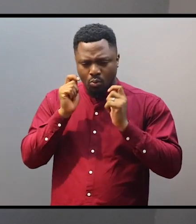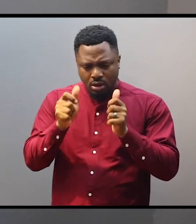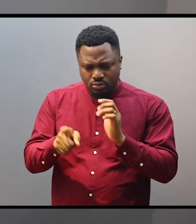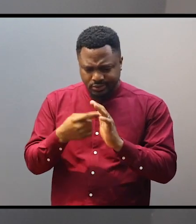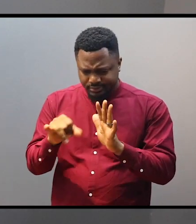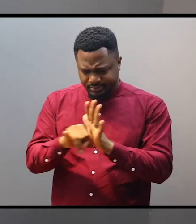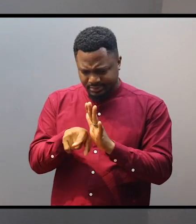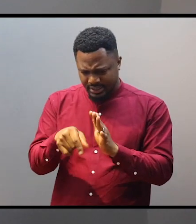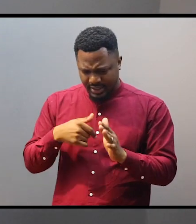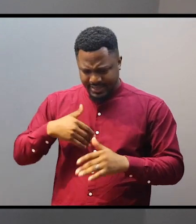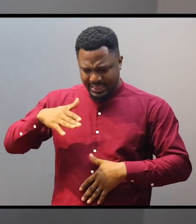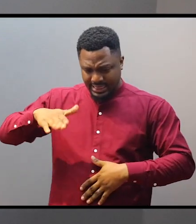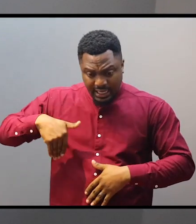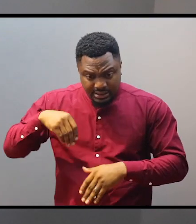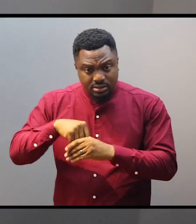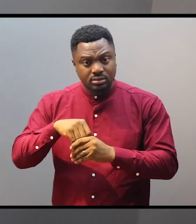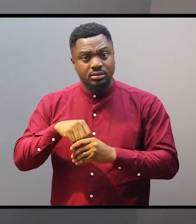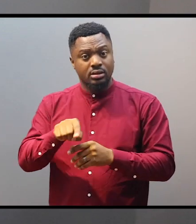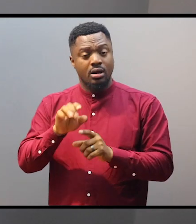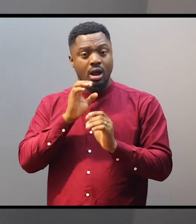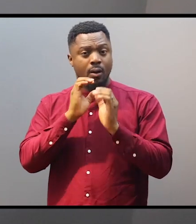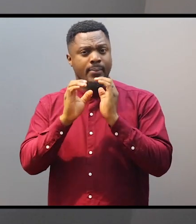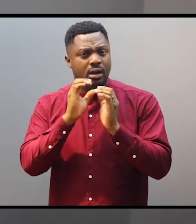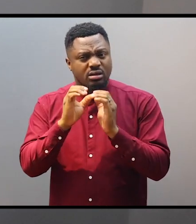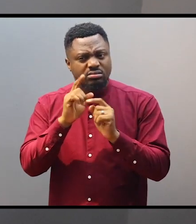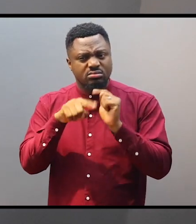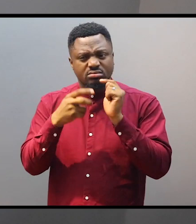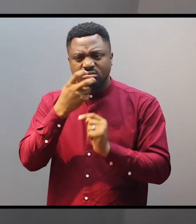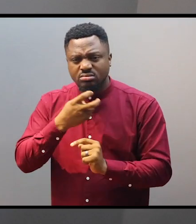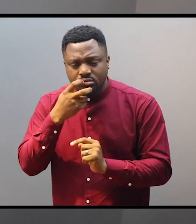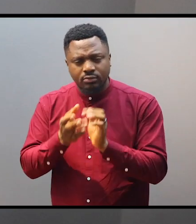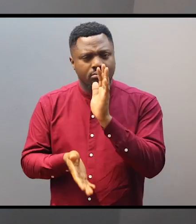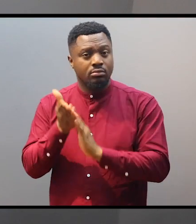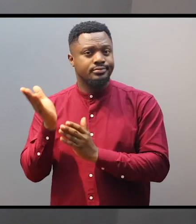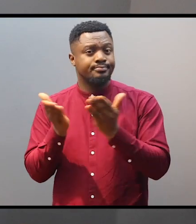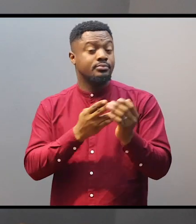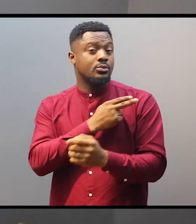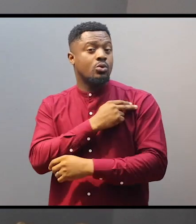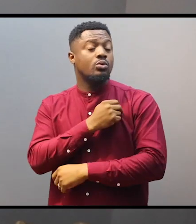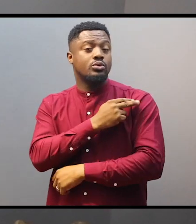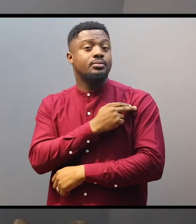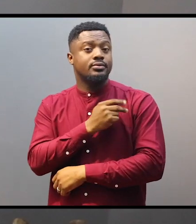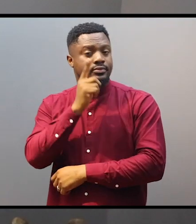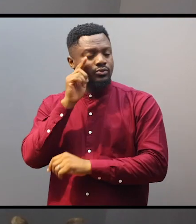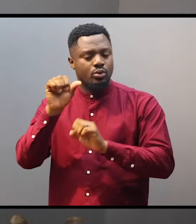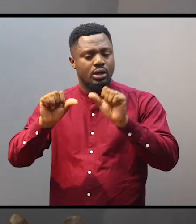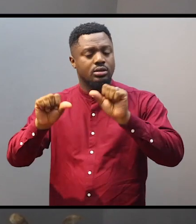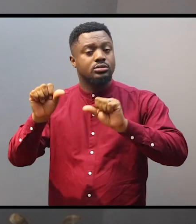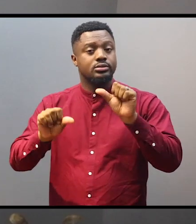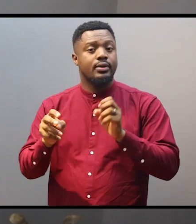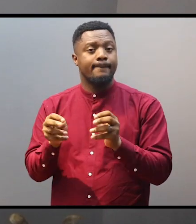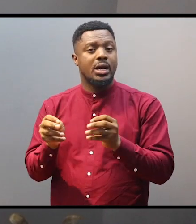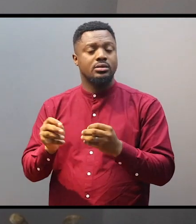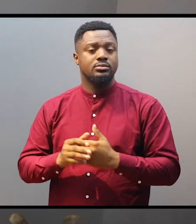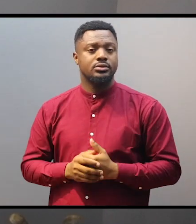find that there's a delay in a child's communication, immediately bring the child to the hospital for assessment and